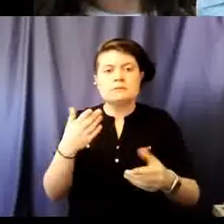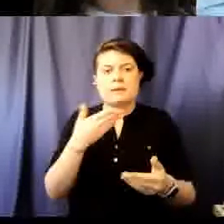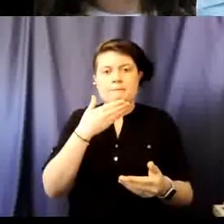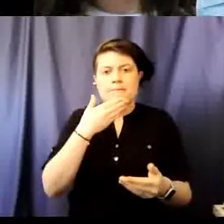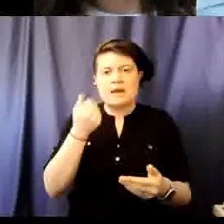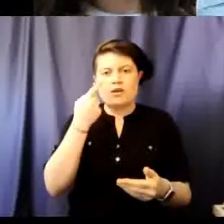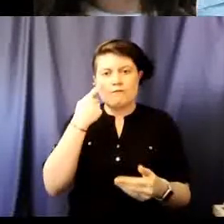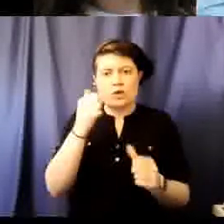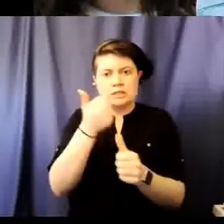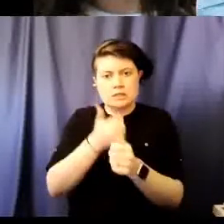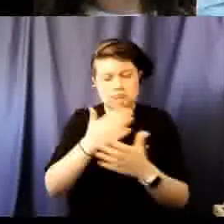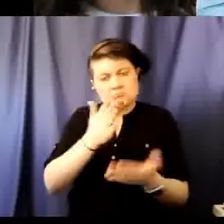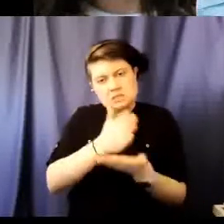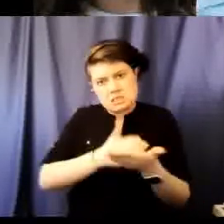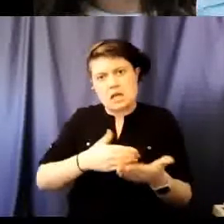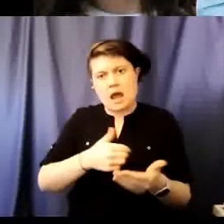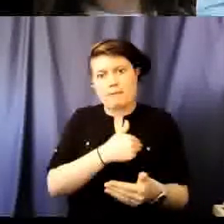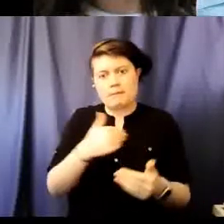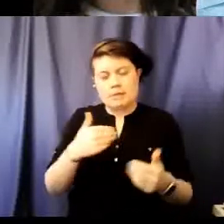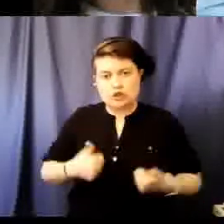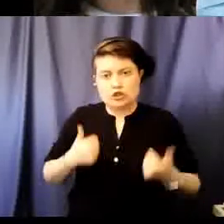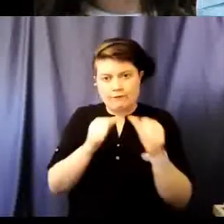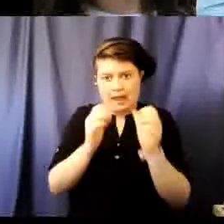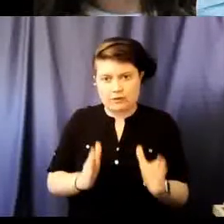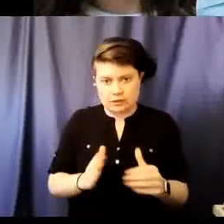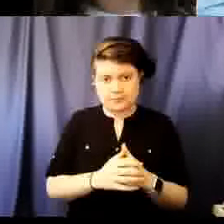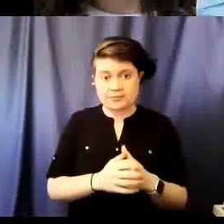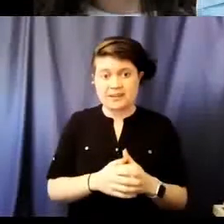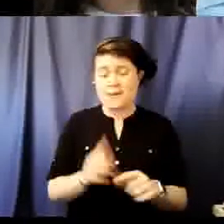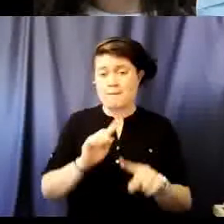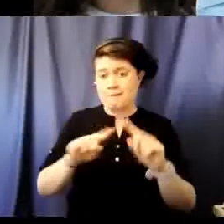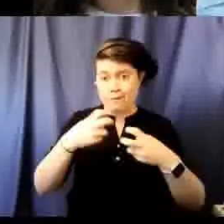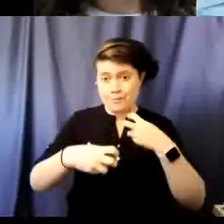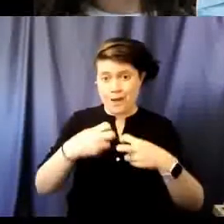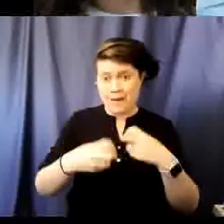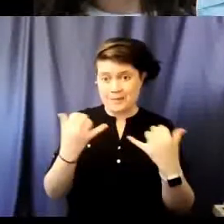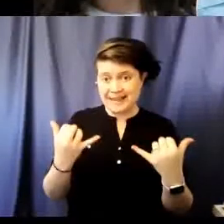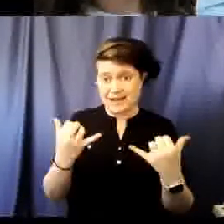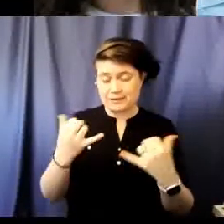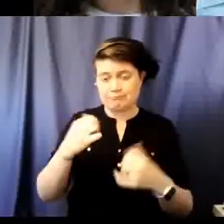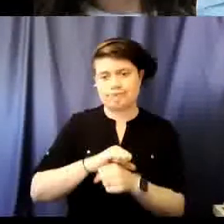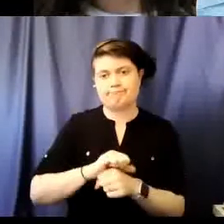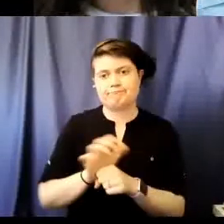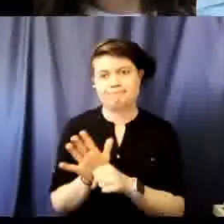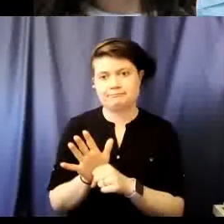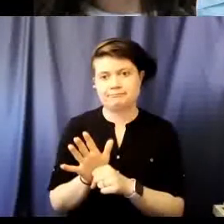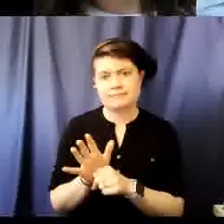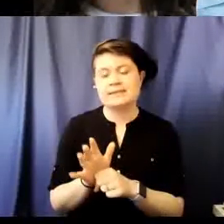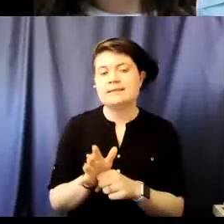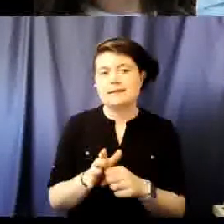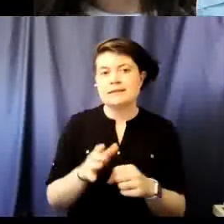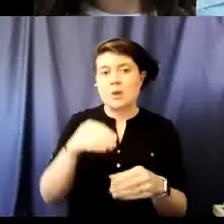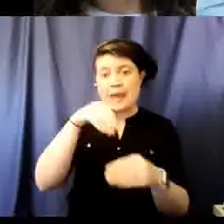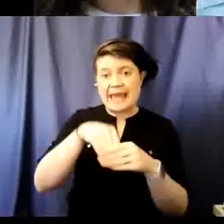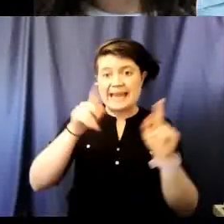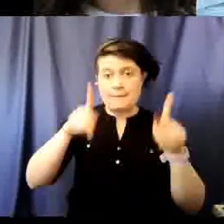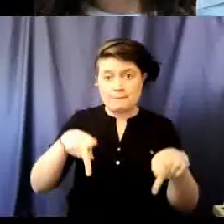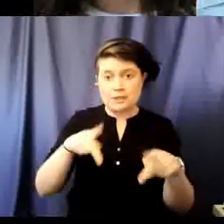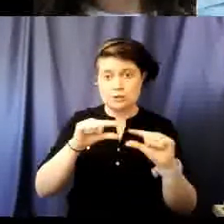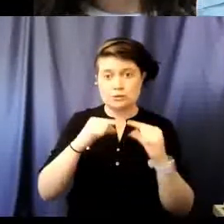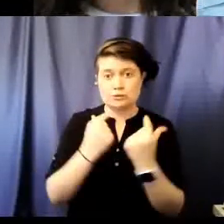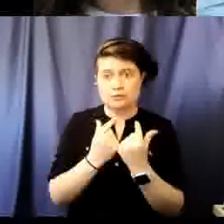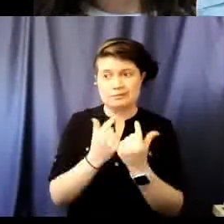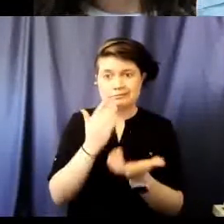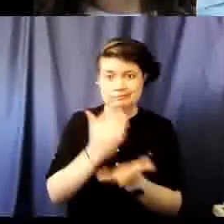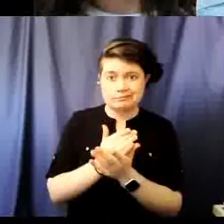an obvious reason for us right now is COVID. Many in-person groups have stopped now, but there are still some that have moved